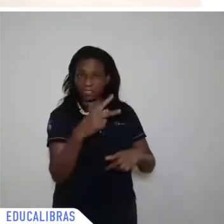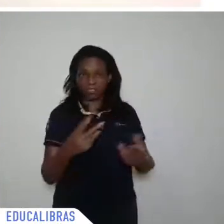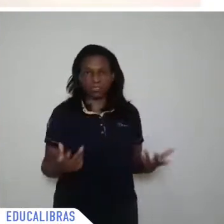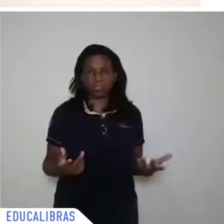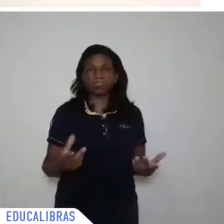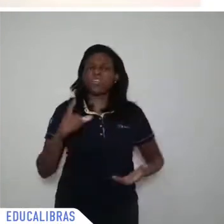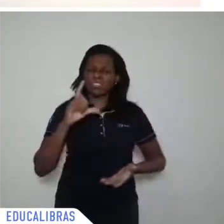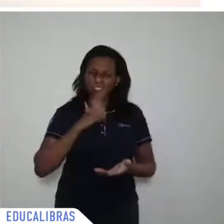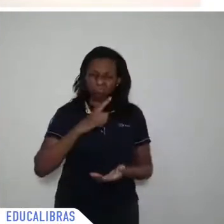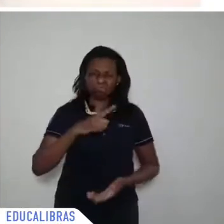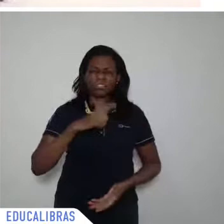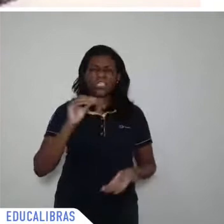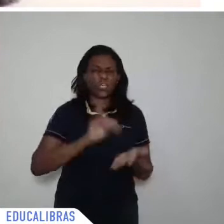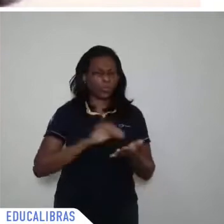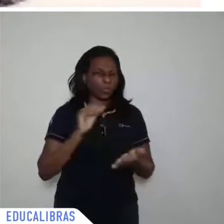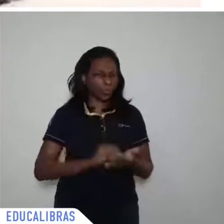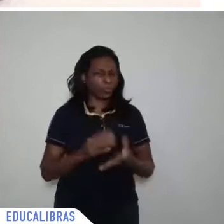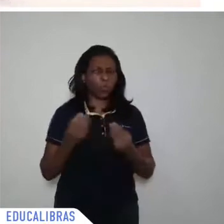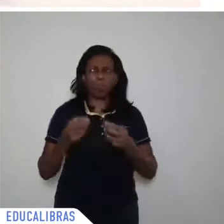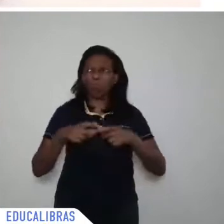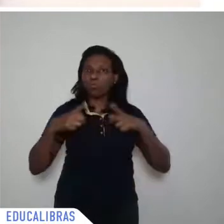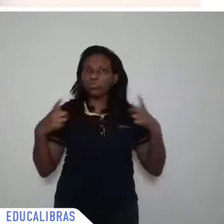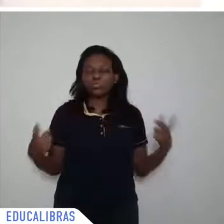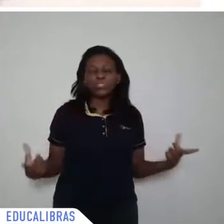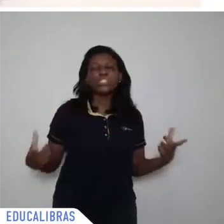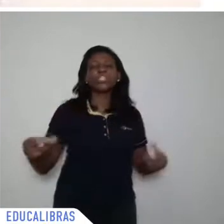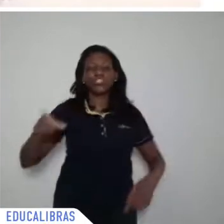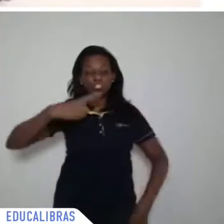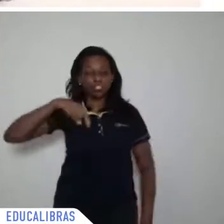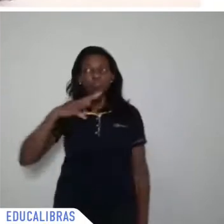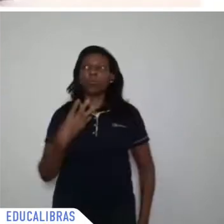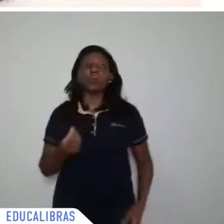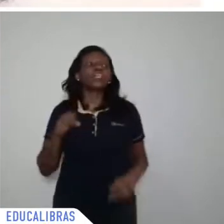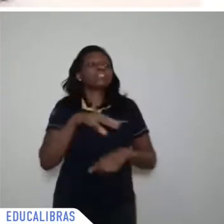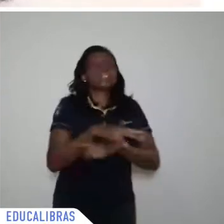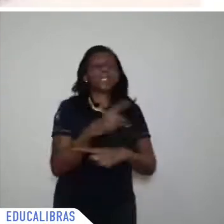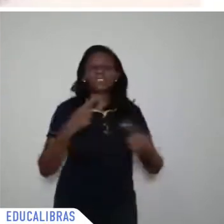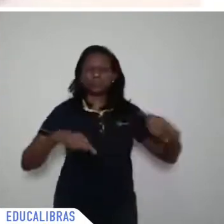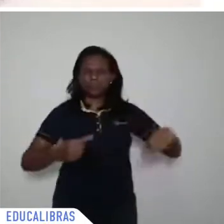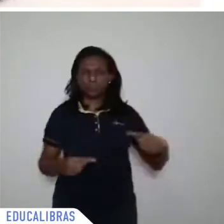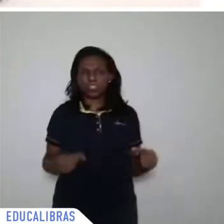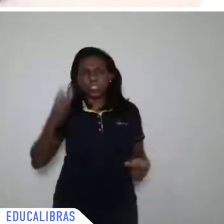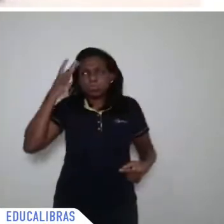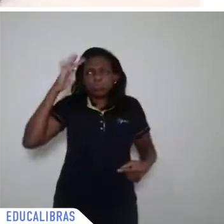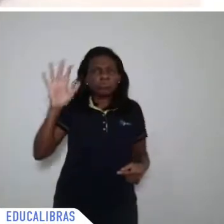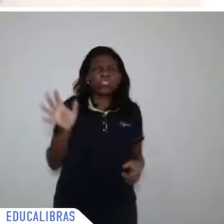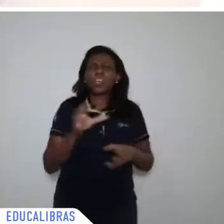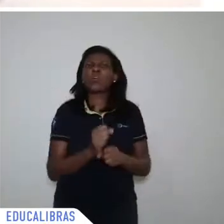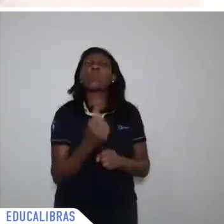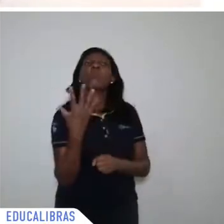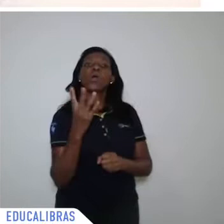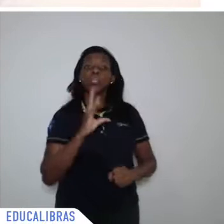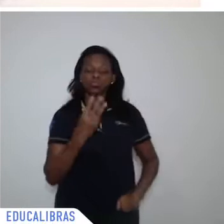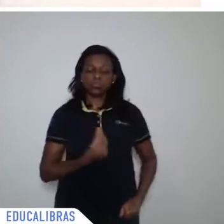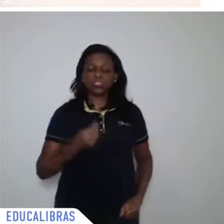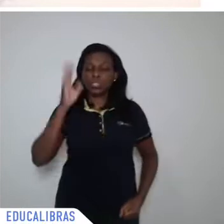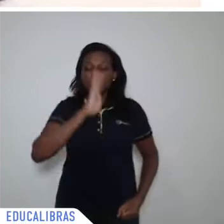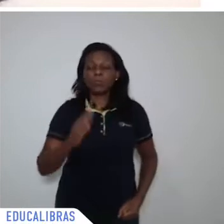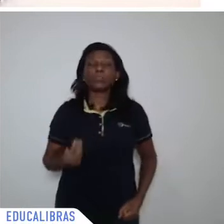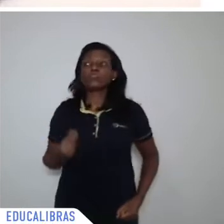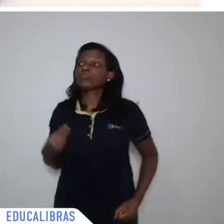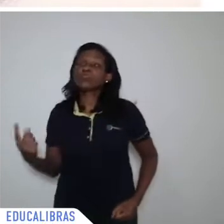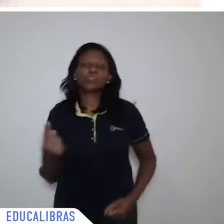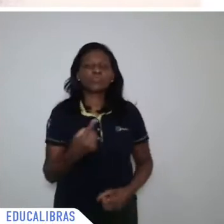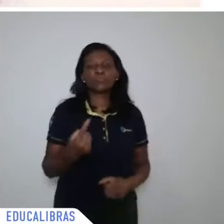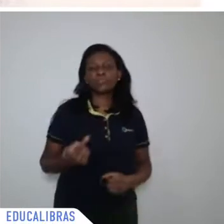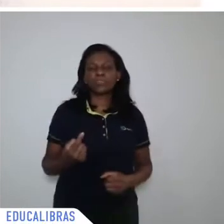trans candidates have been elected. There are limited data on how many we are. We still don't know how many